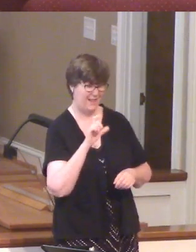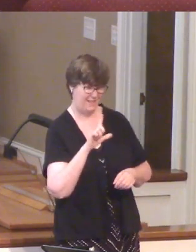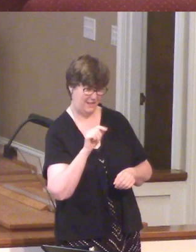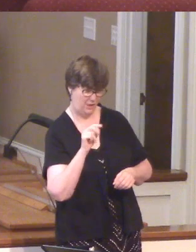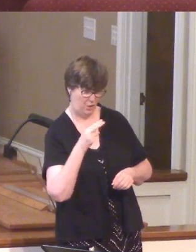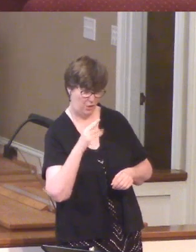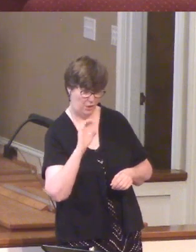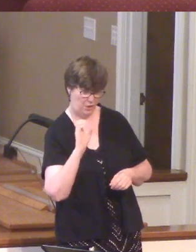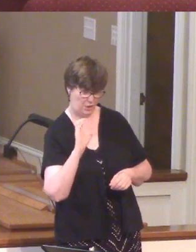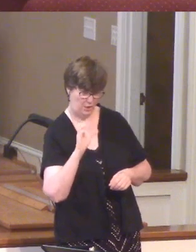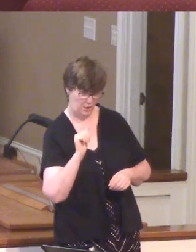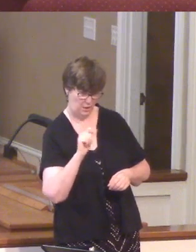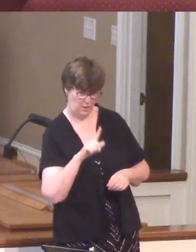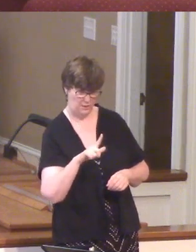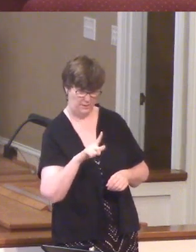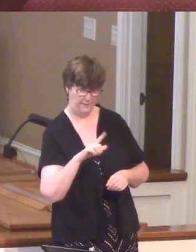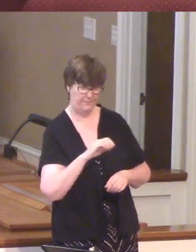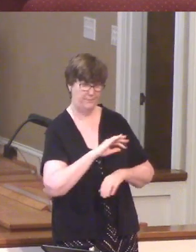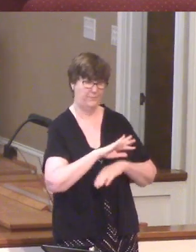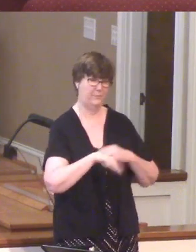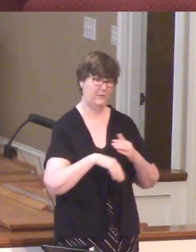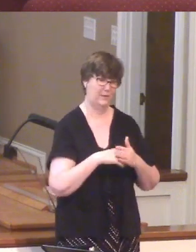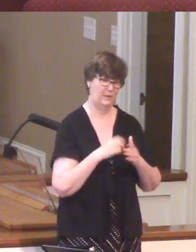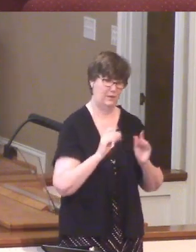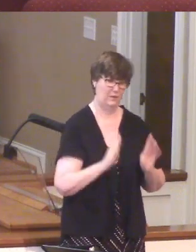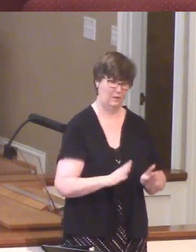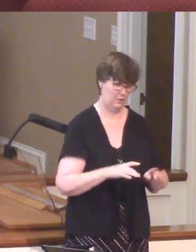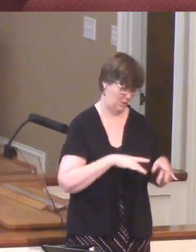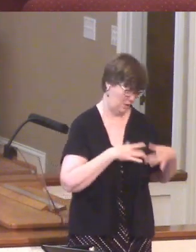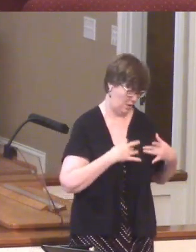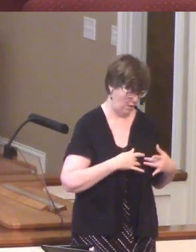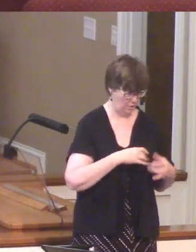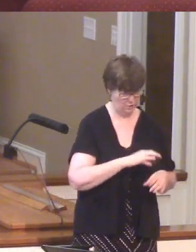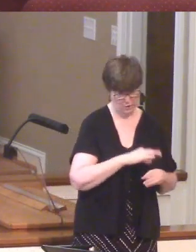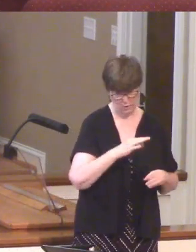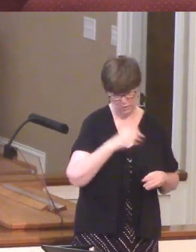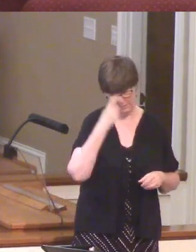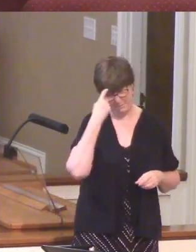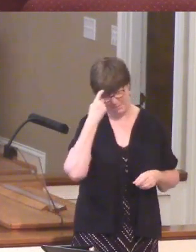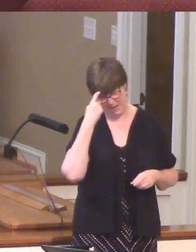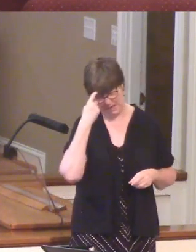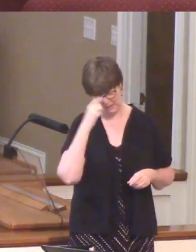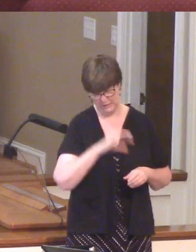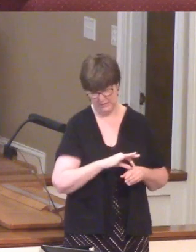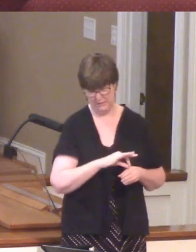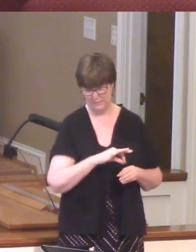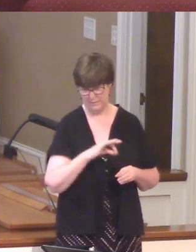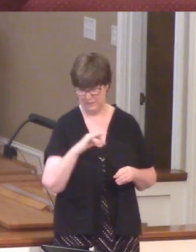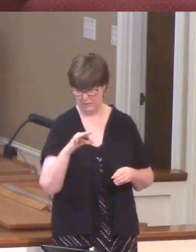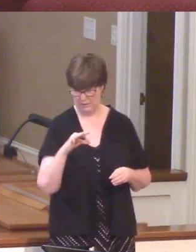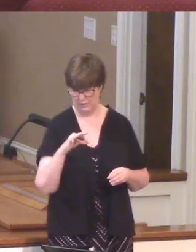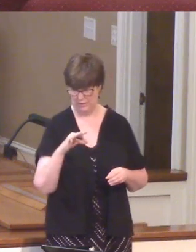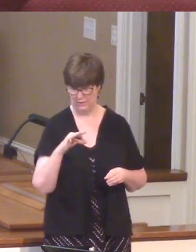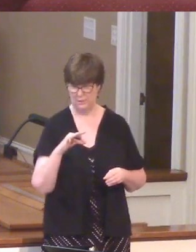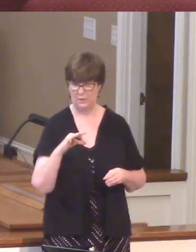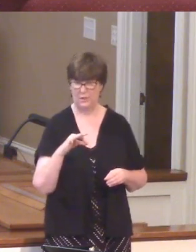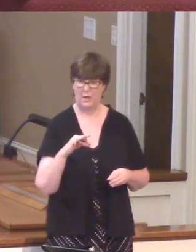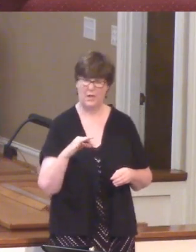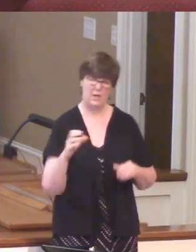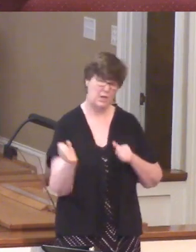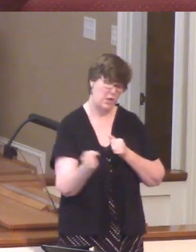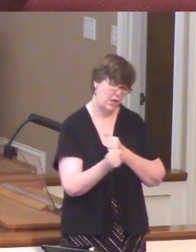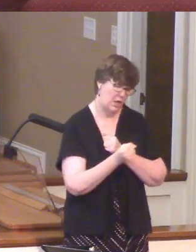to love God with all your being, heart, soul, mind, and strength, and to love your neighbor as